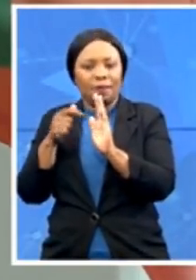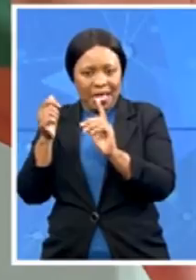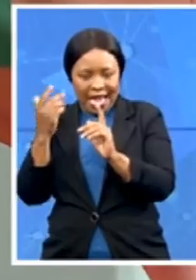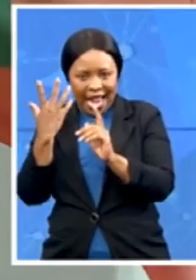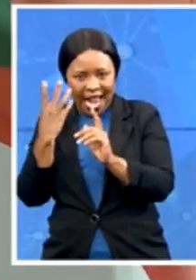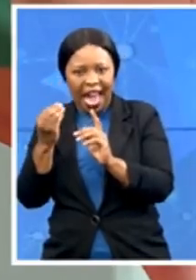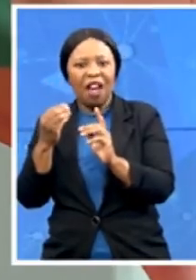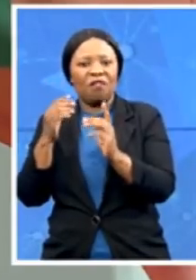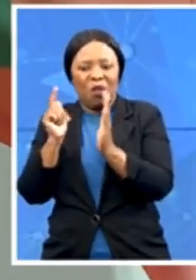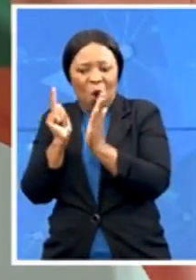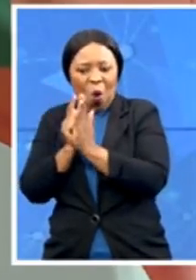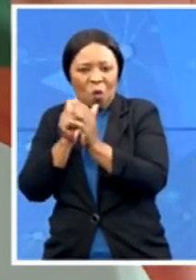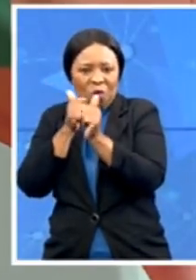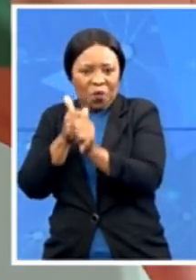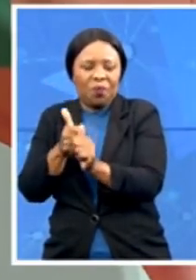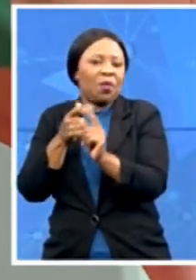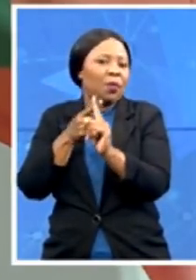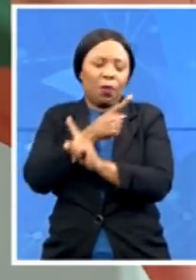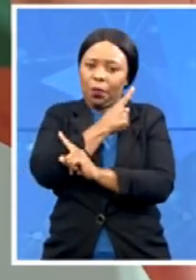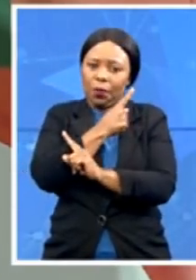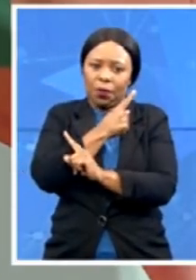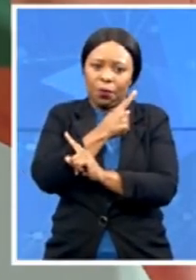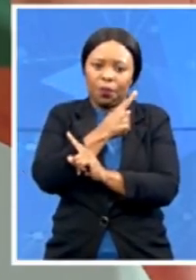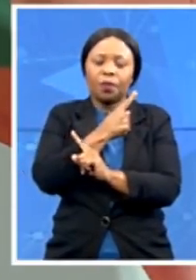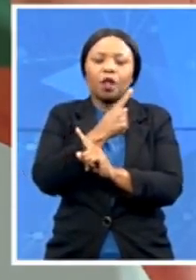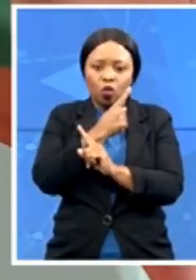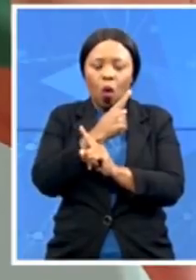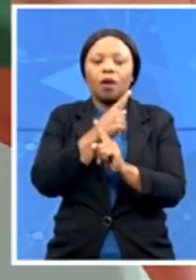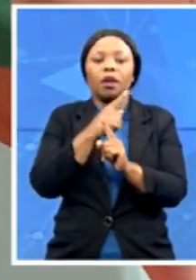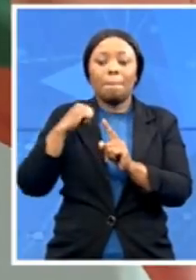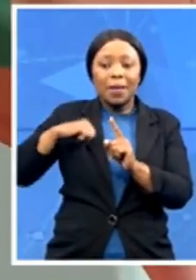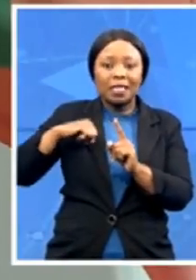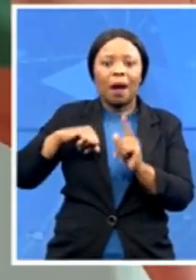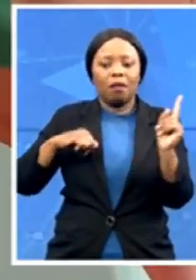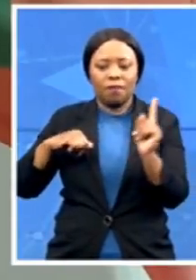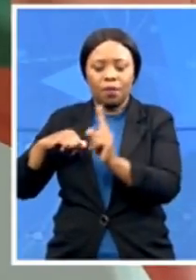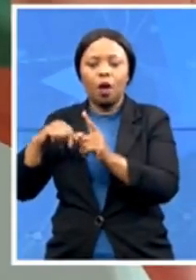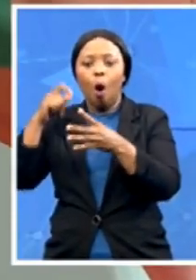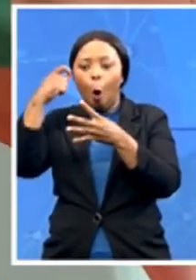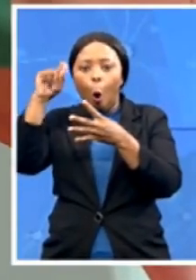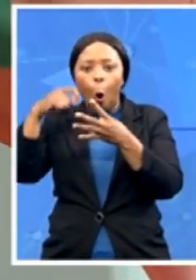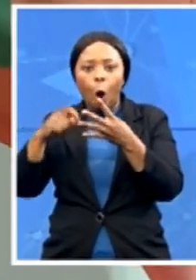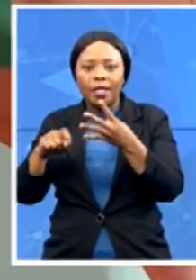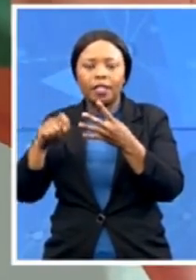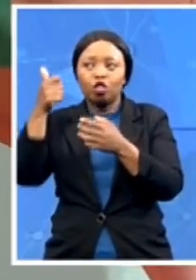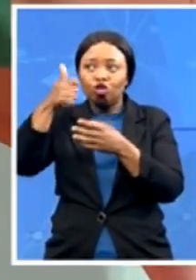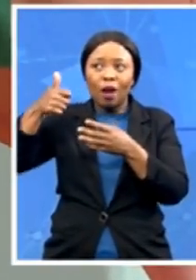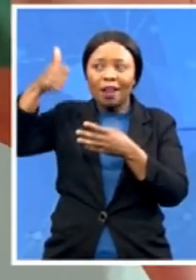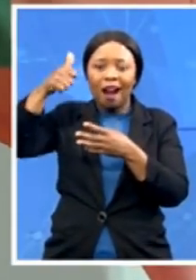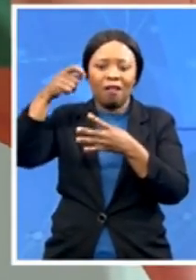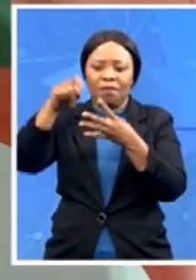municipalities receive qualified audits from the Auditor General as fruitless and wasteful